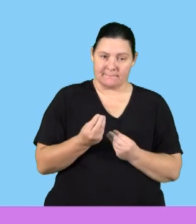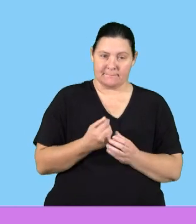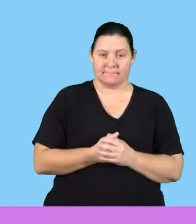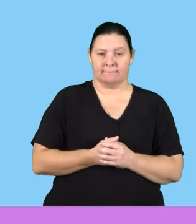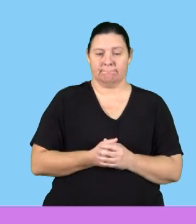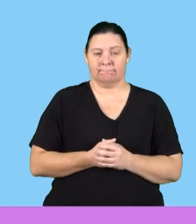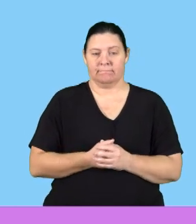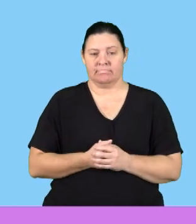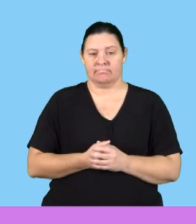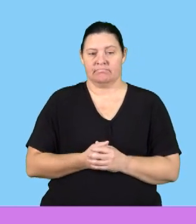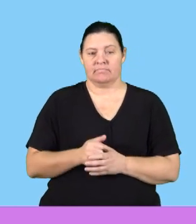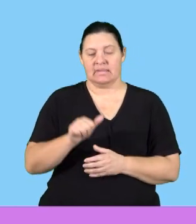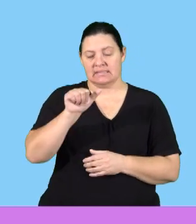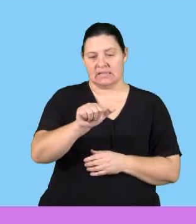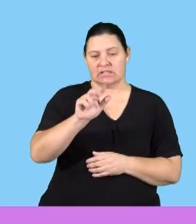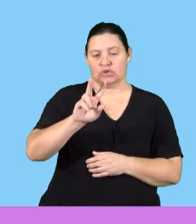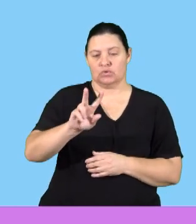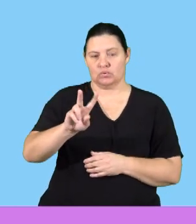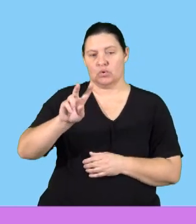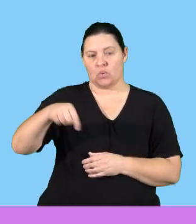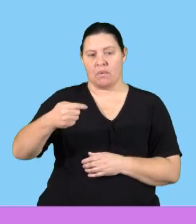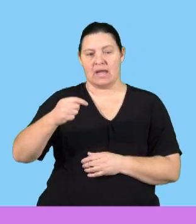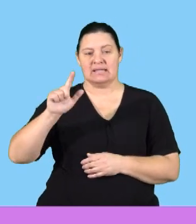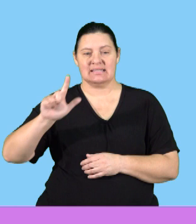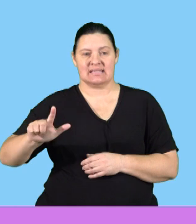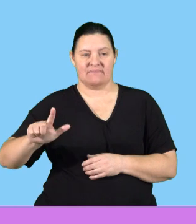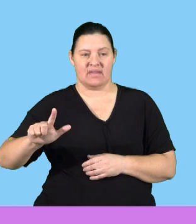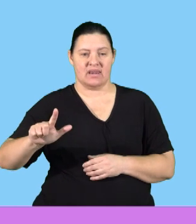we are going to get, it's